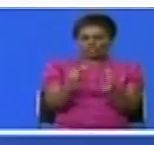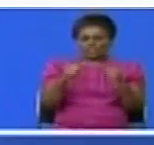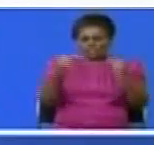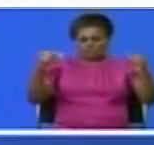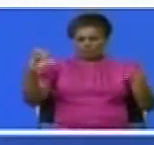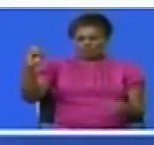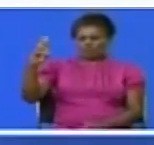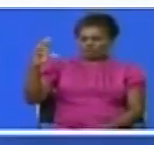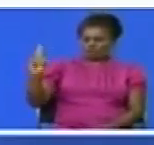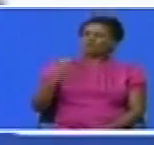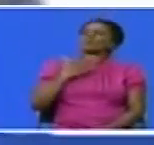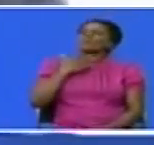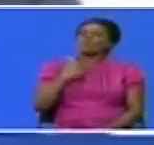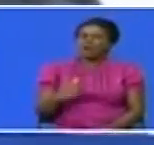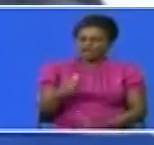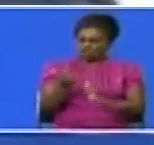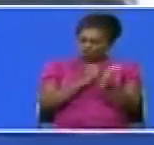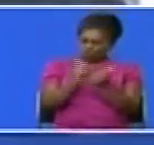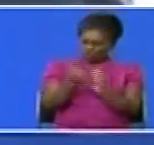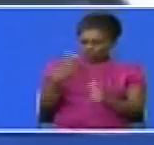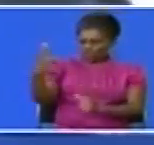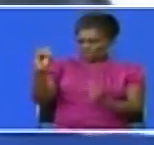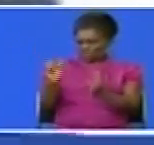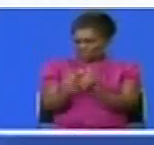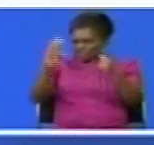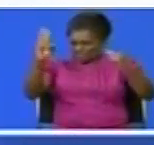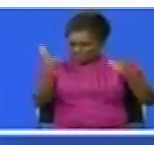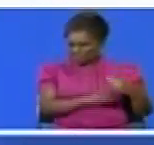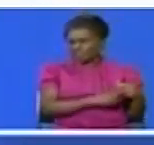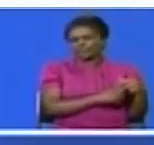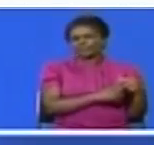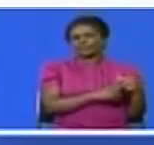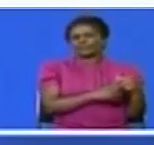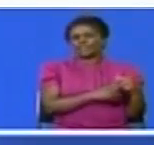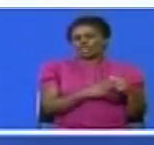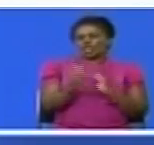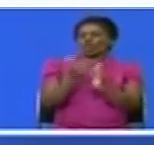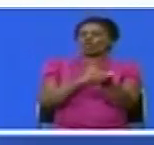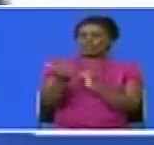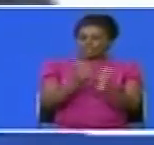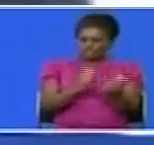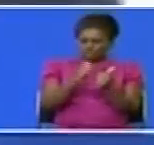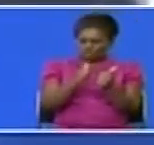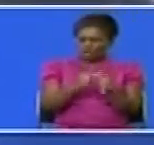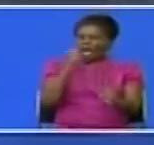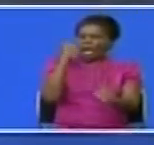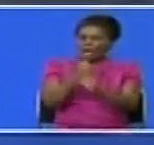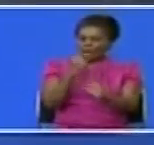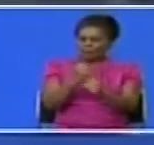code. And we want the contest of 2017 to be a contest of what has been